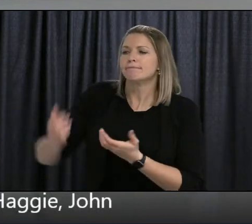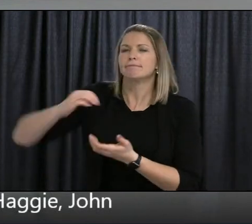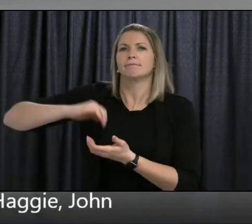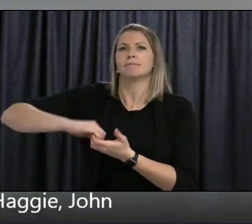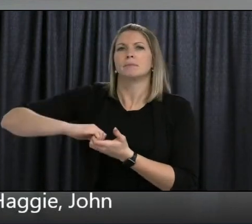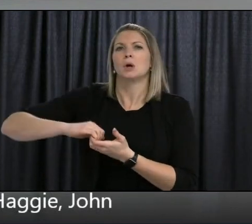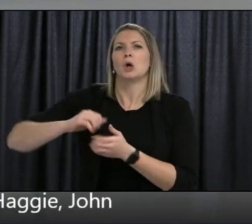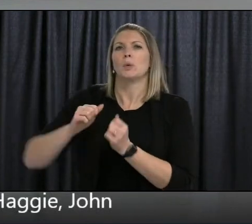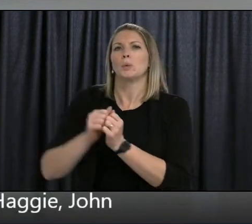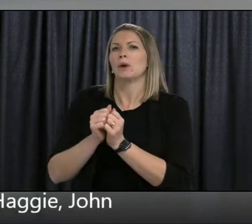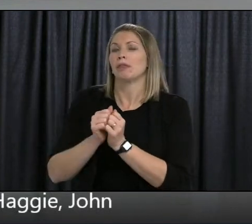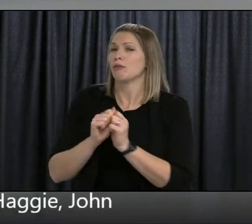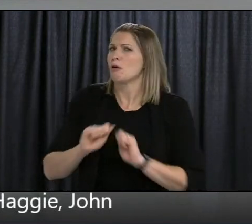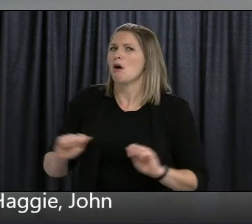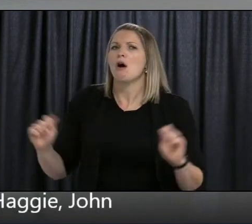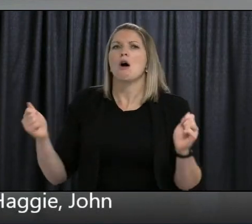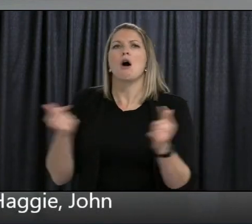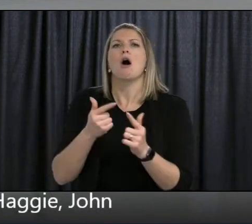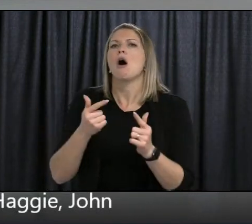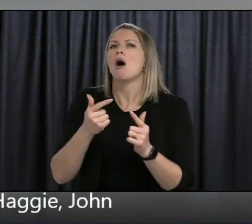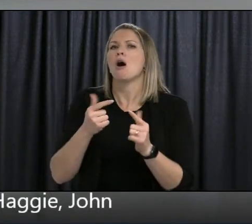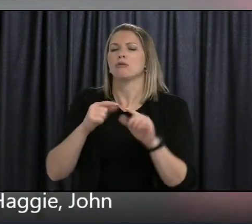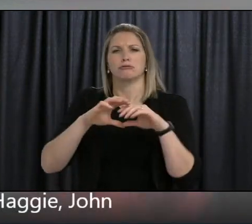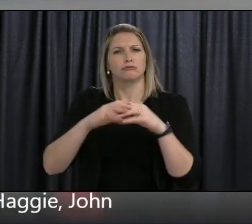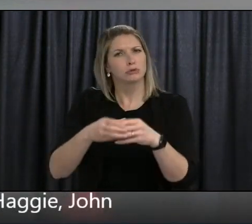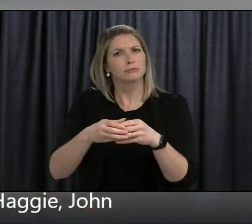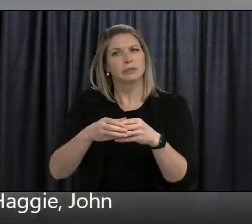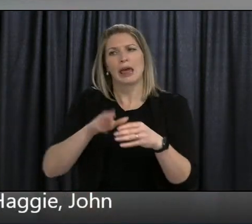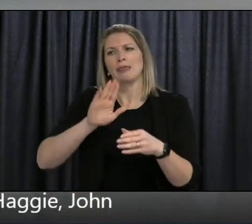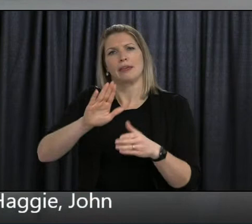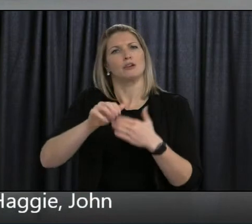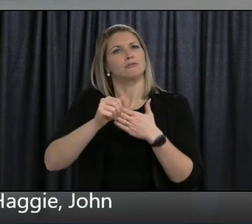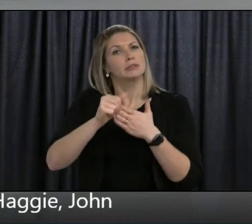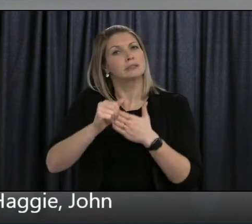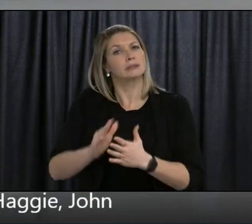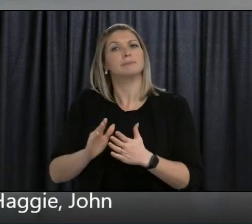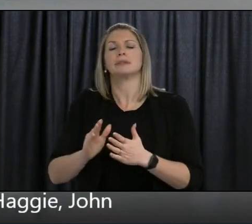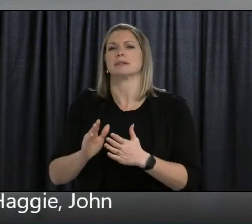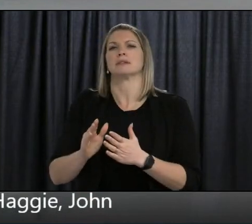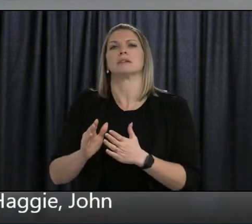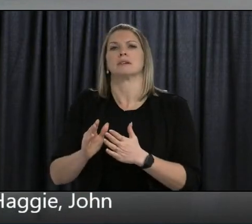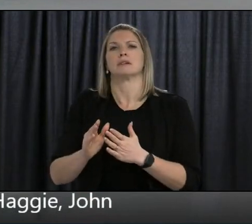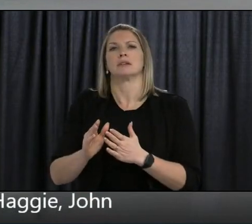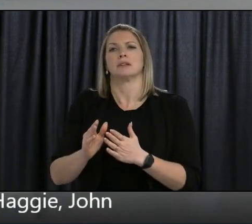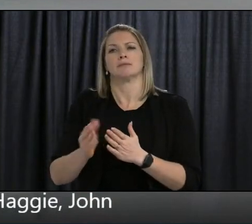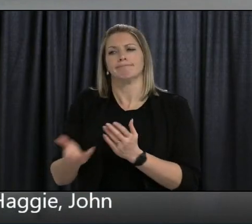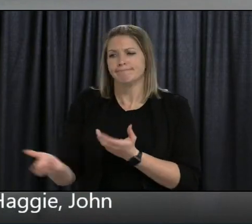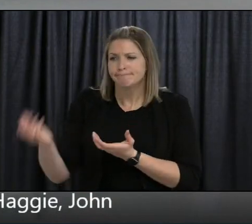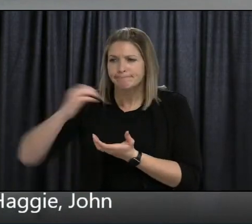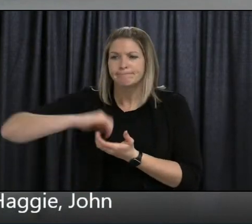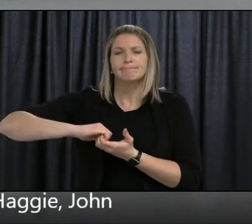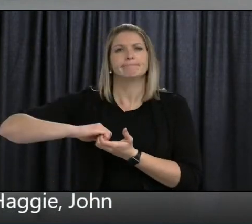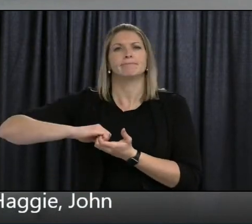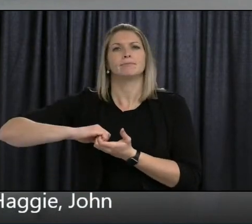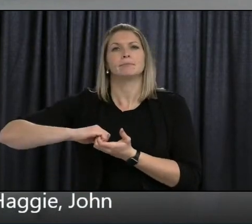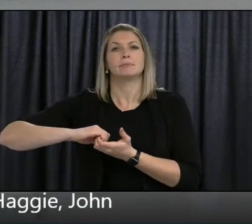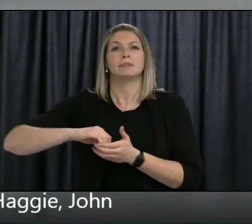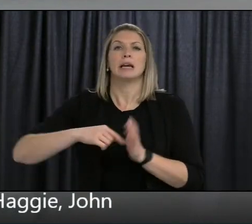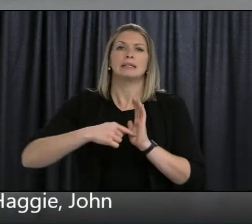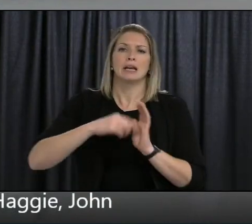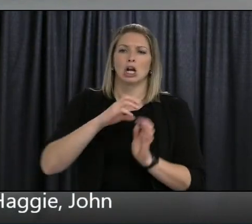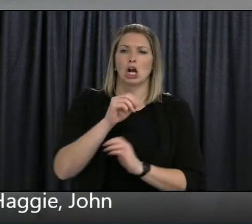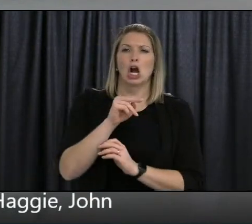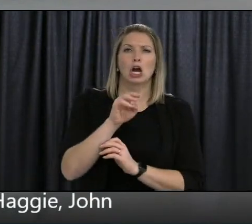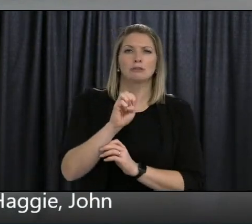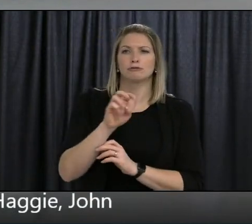the bands and their elected representatives, and the two of it, for example, Con River,